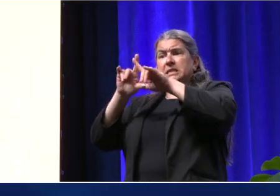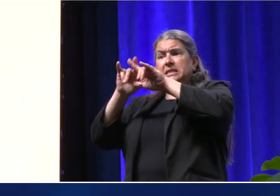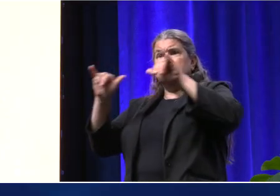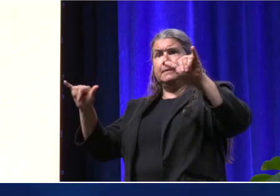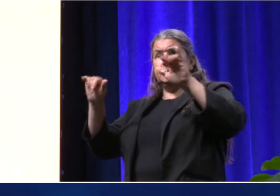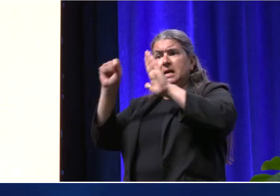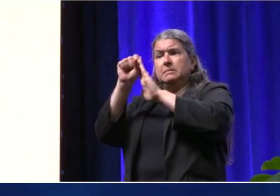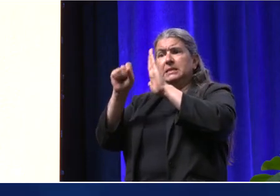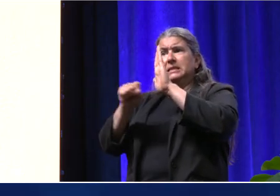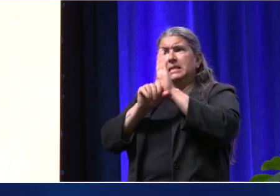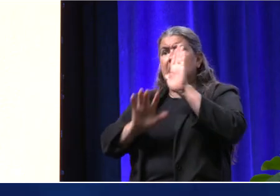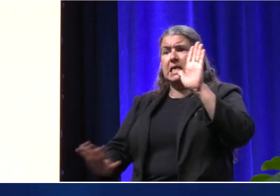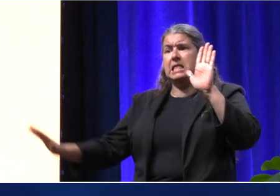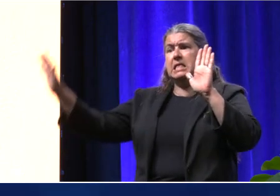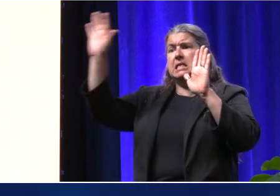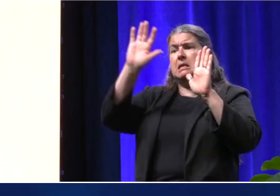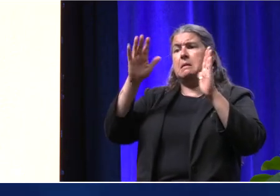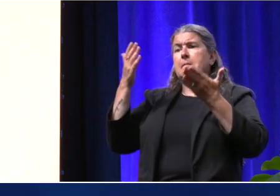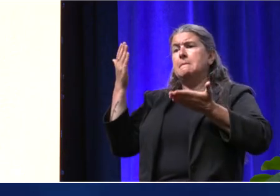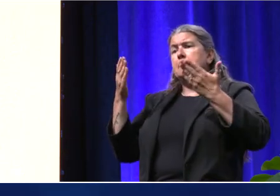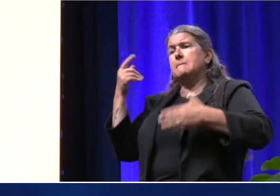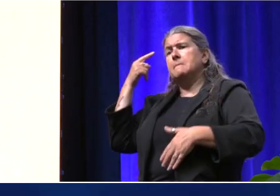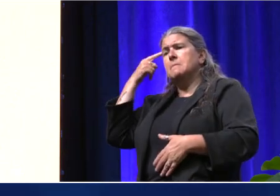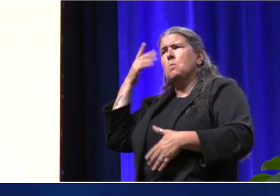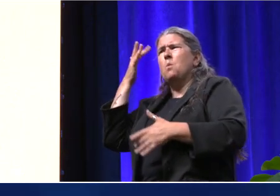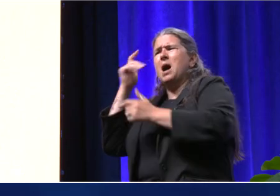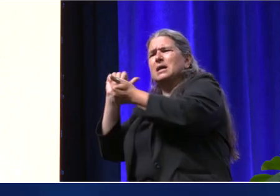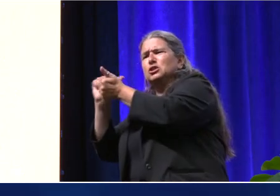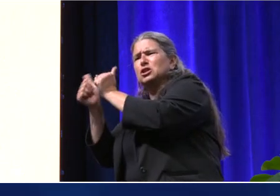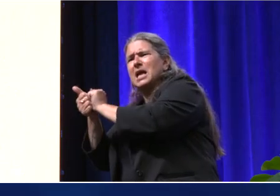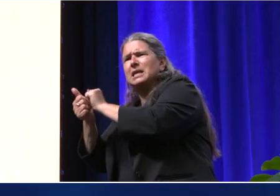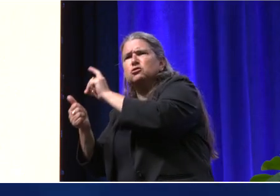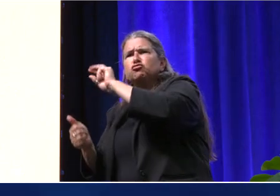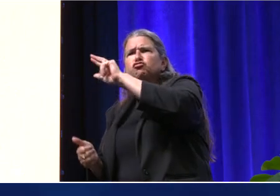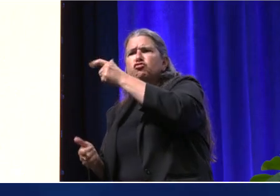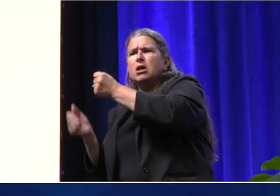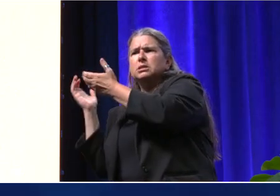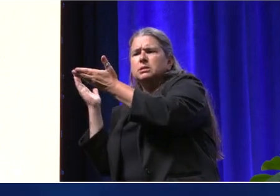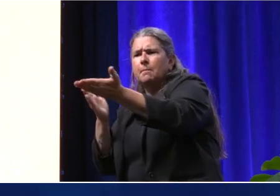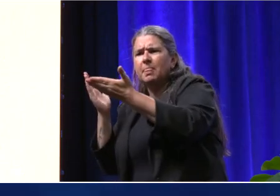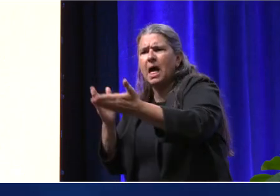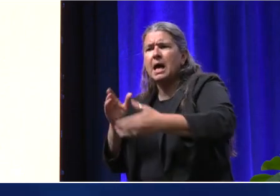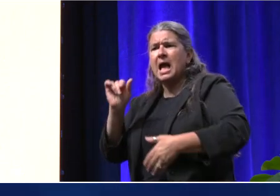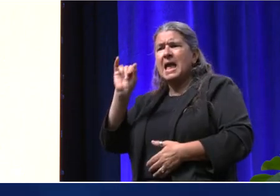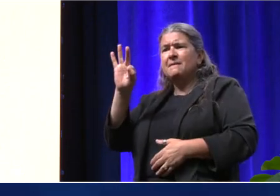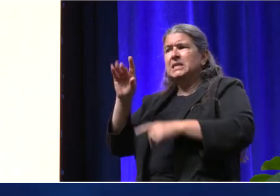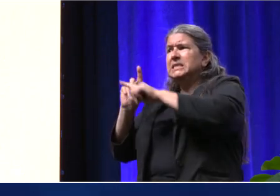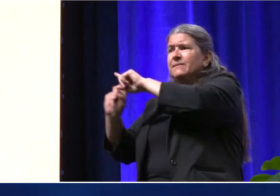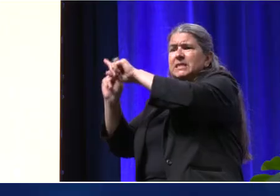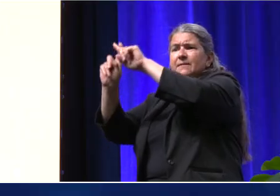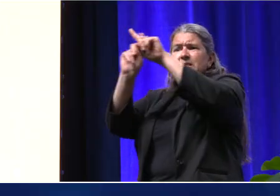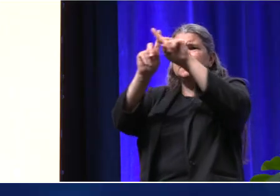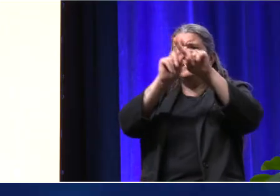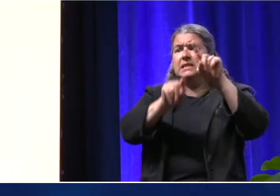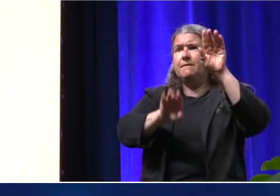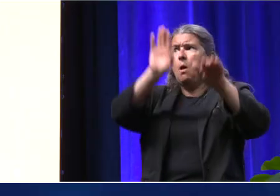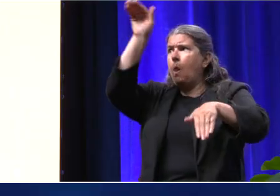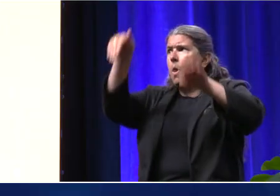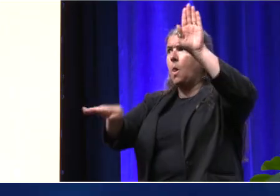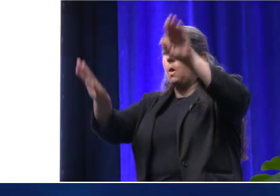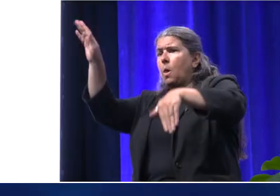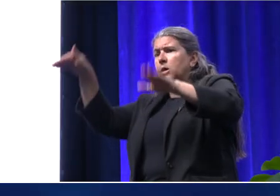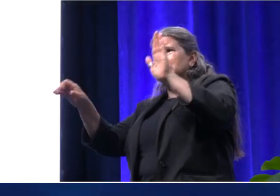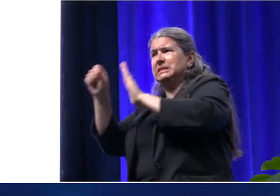maybe this is all because of a change in drug supply. If they started peaking at different time over different states, then something more complex